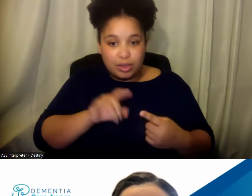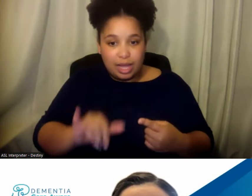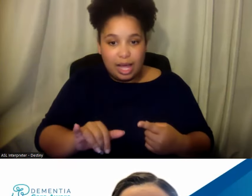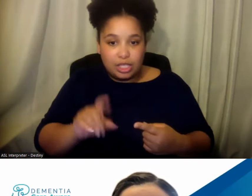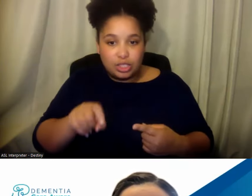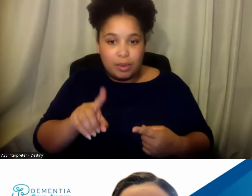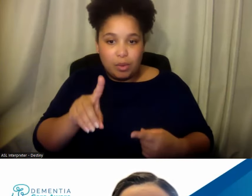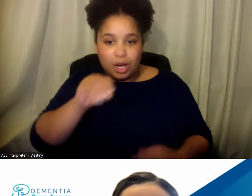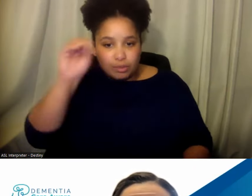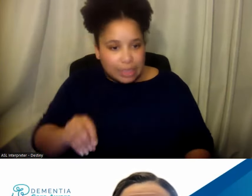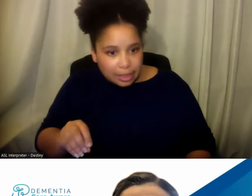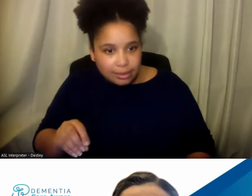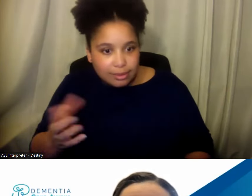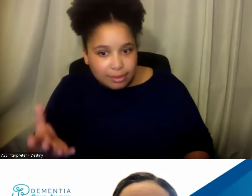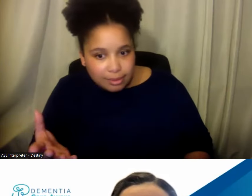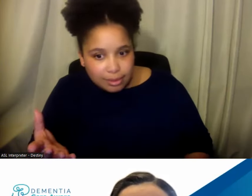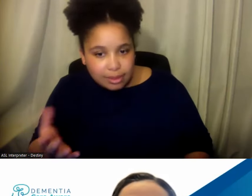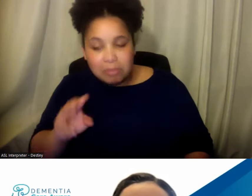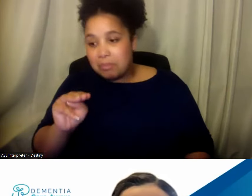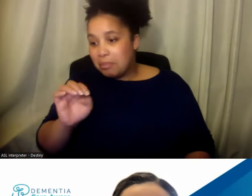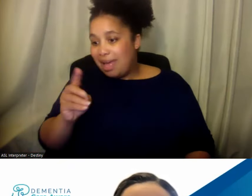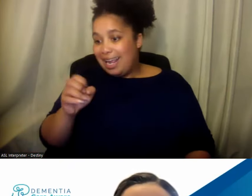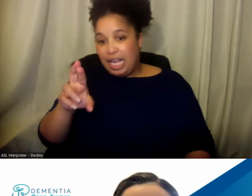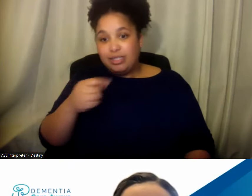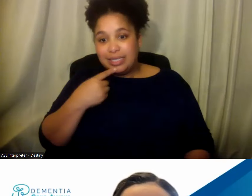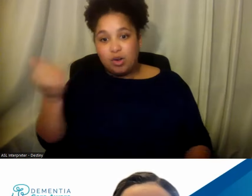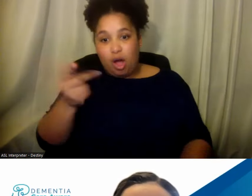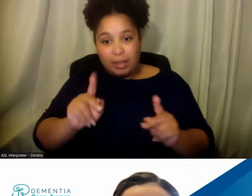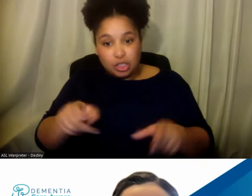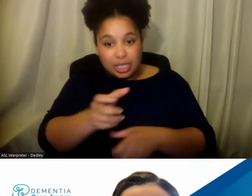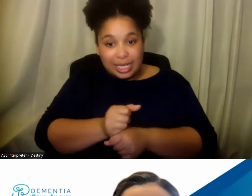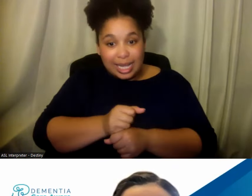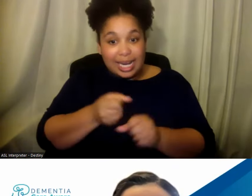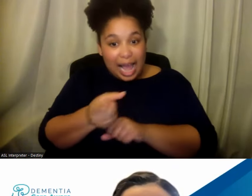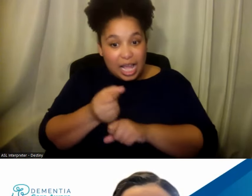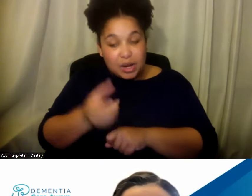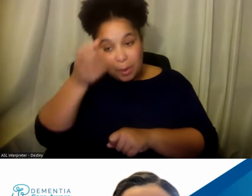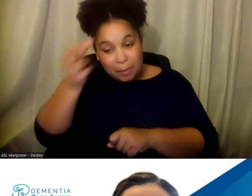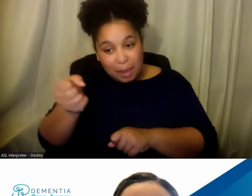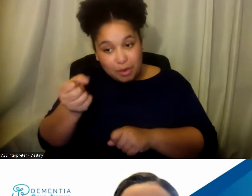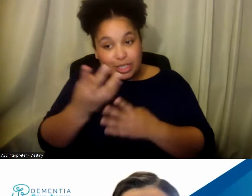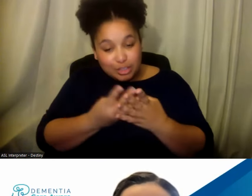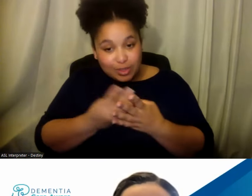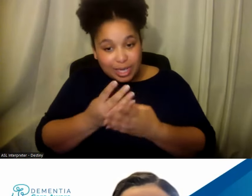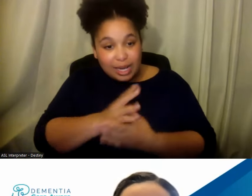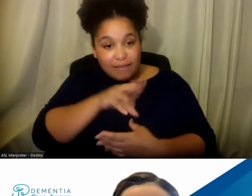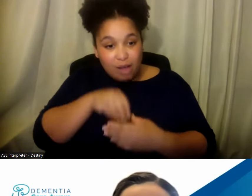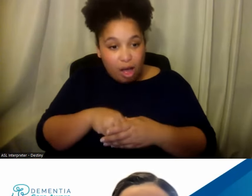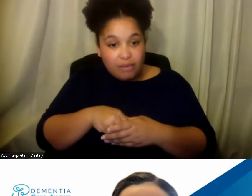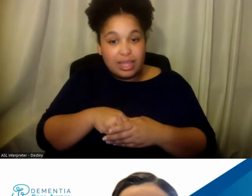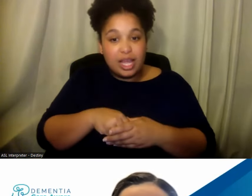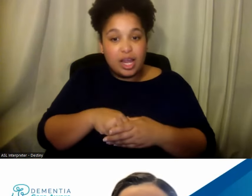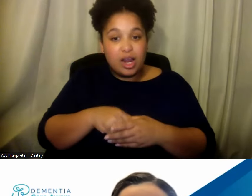be 100%, because Medicare says everybody should get an annual memory screen, right, as part of their annual wellness